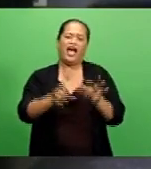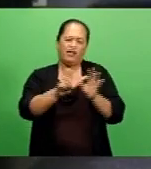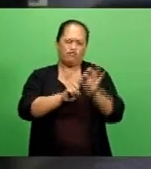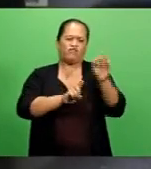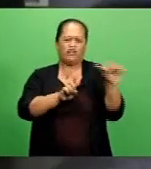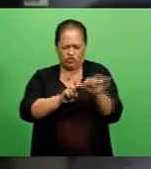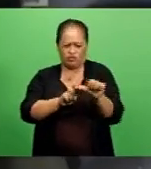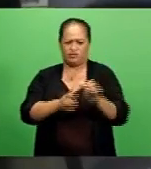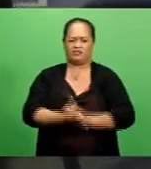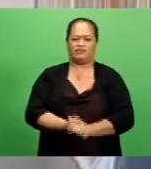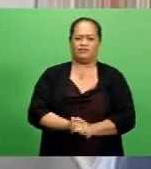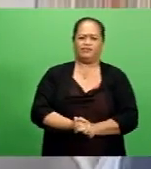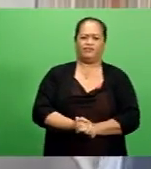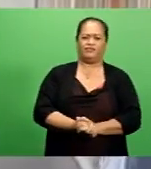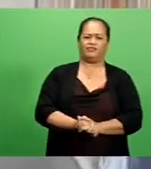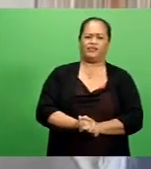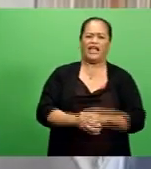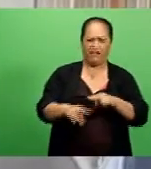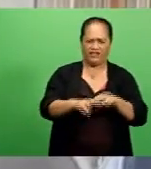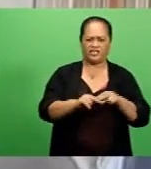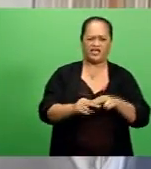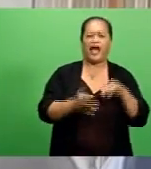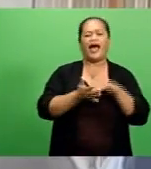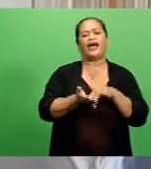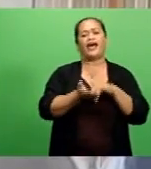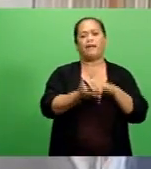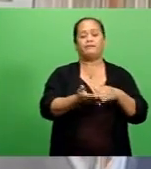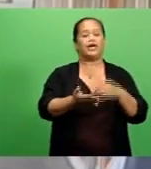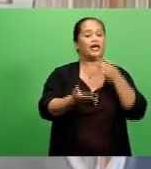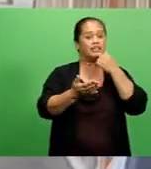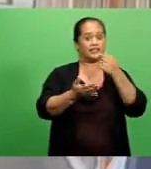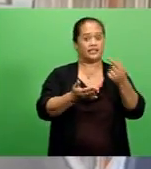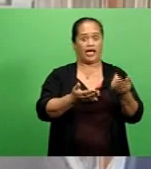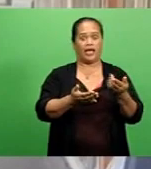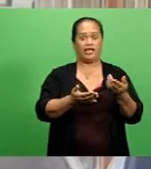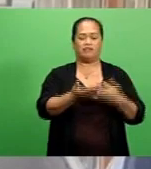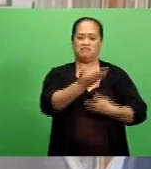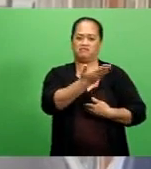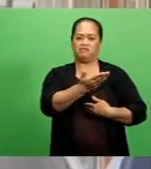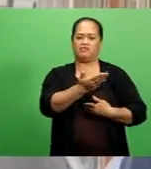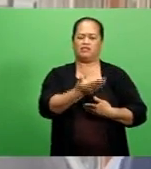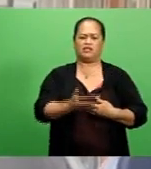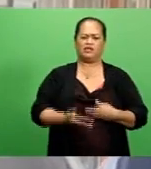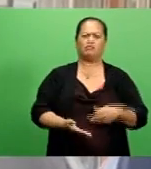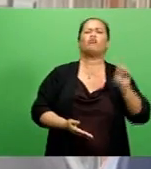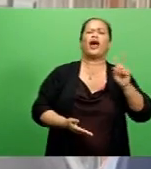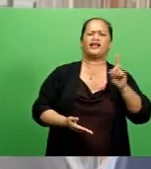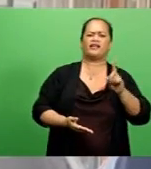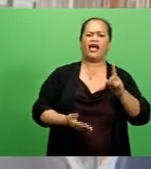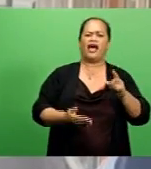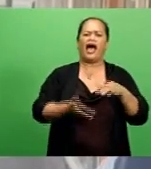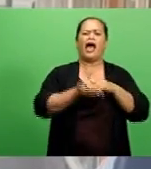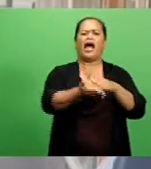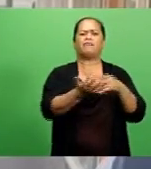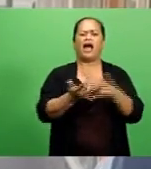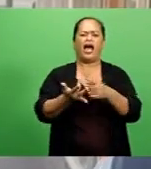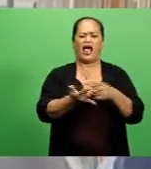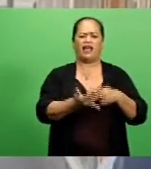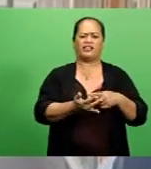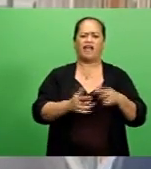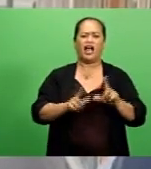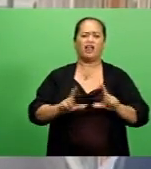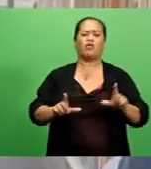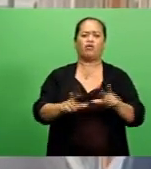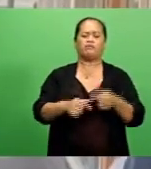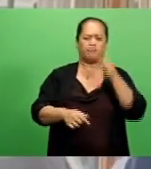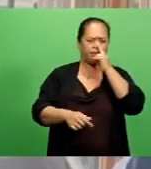rugby sevens in Fiji. It can help other locals to rise up during this series, and